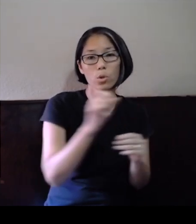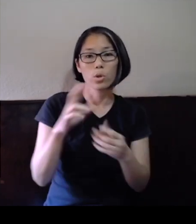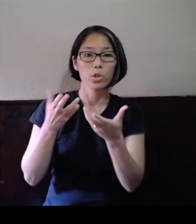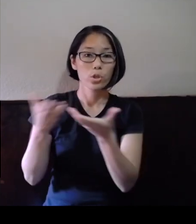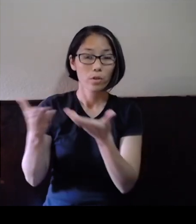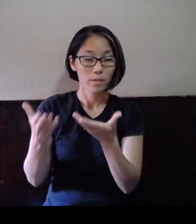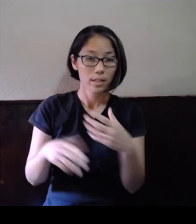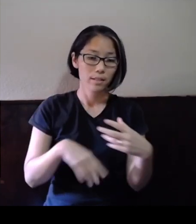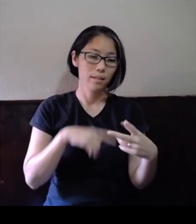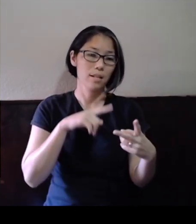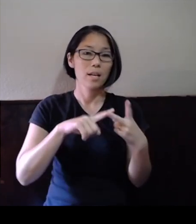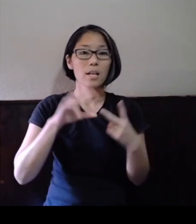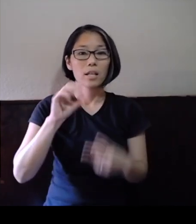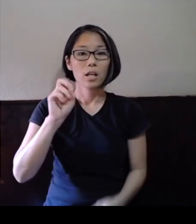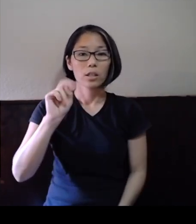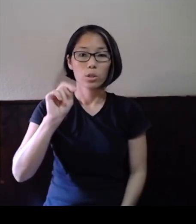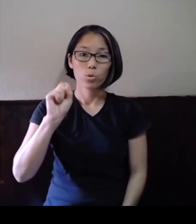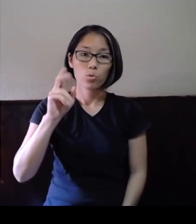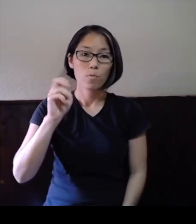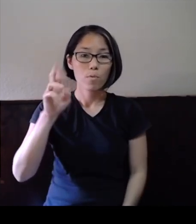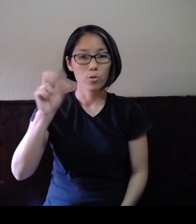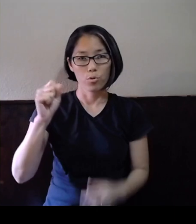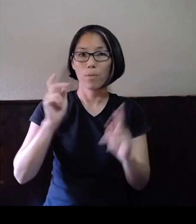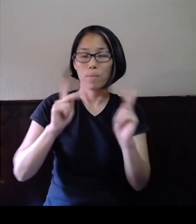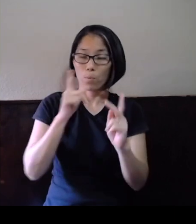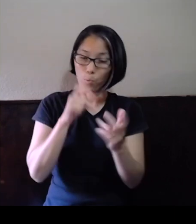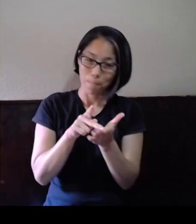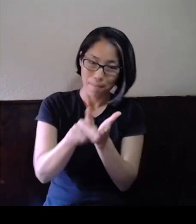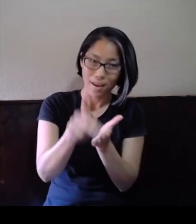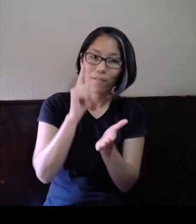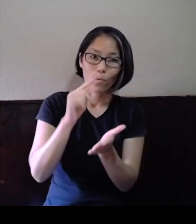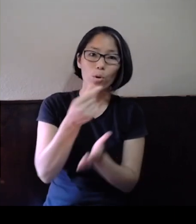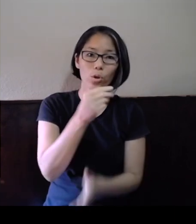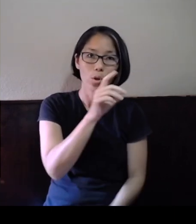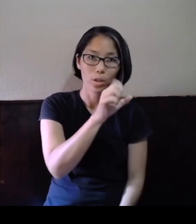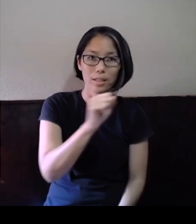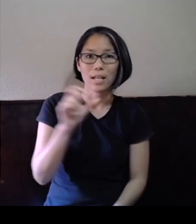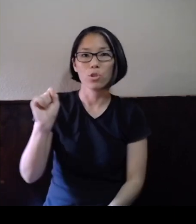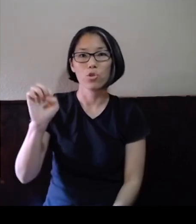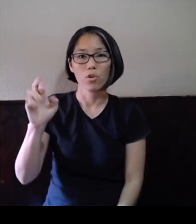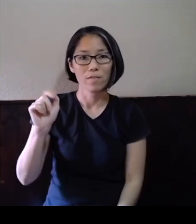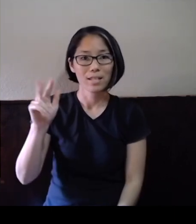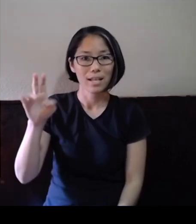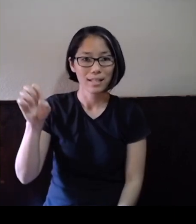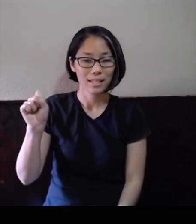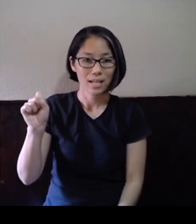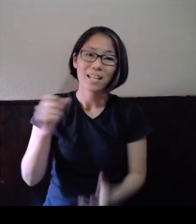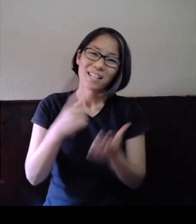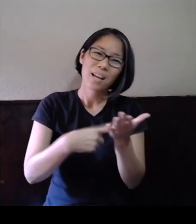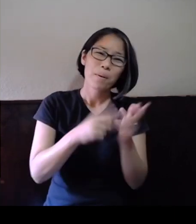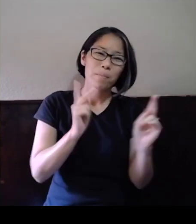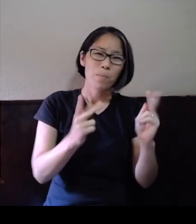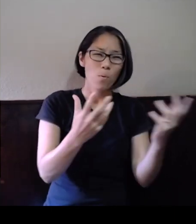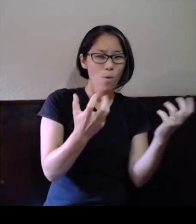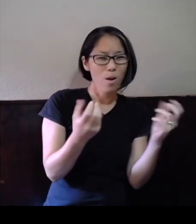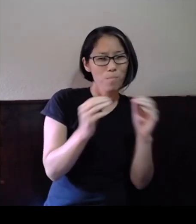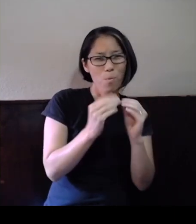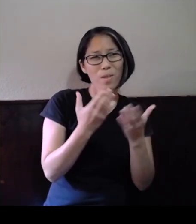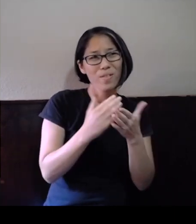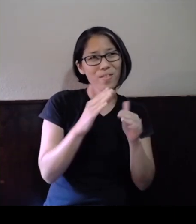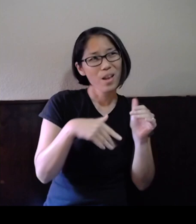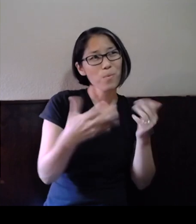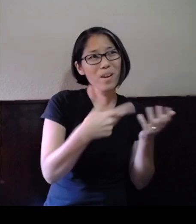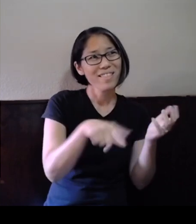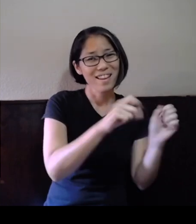Consumers are people who pay for goods and services. Sometimes people want more than what they can have,